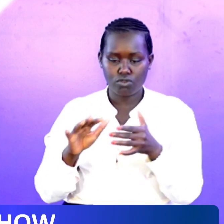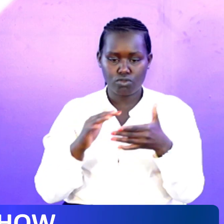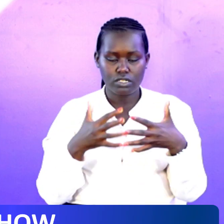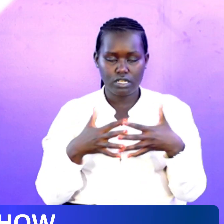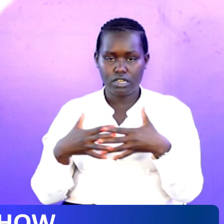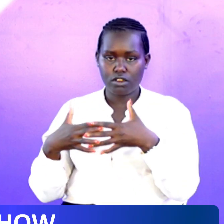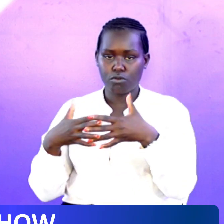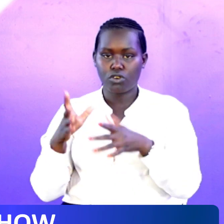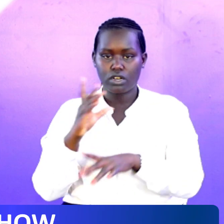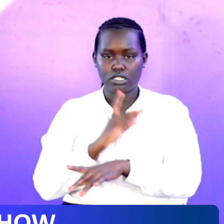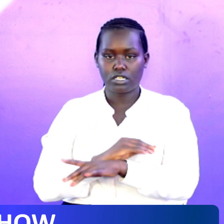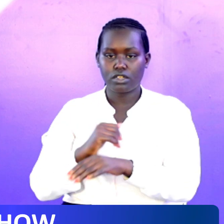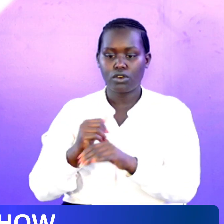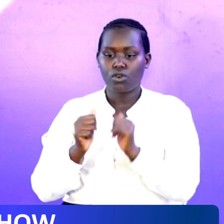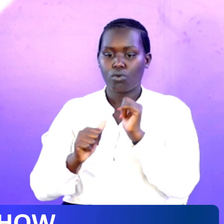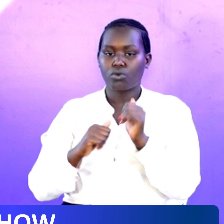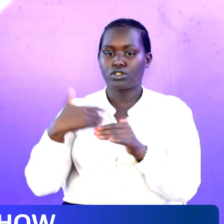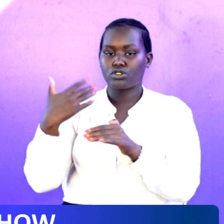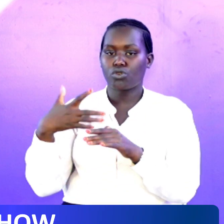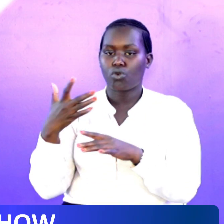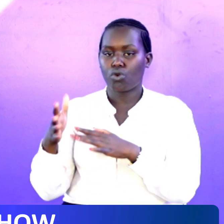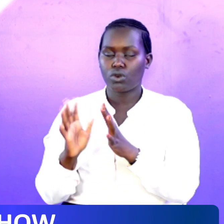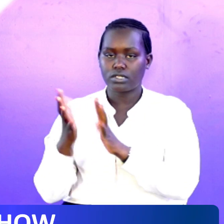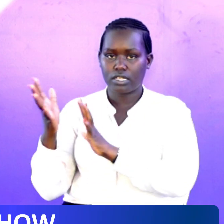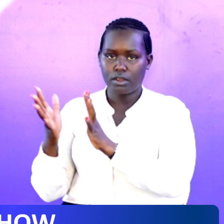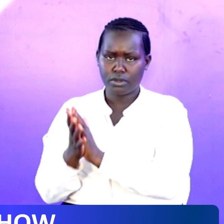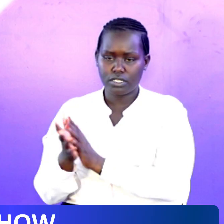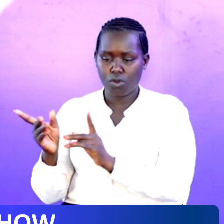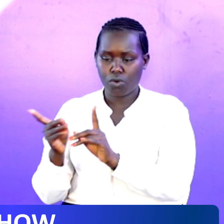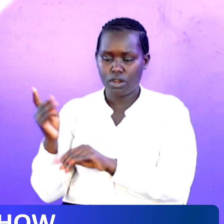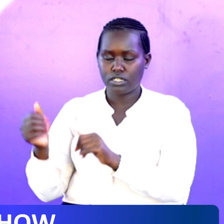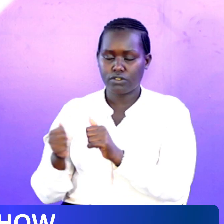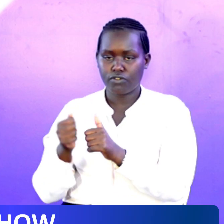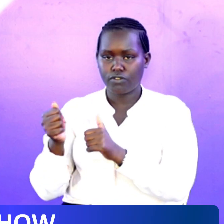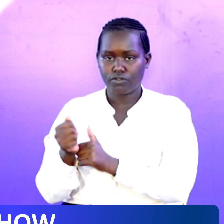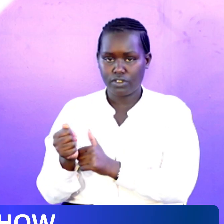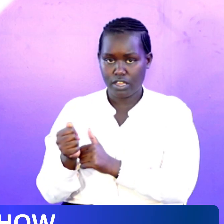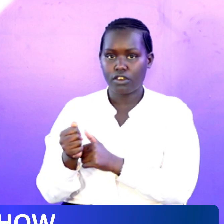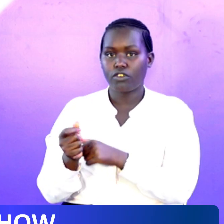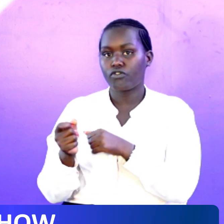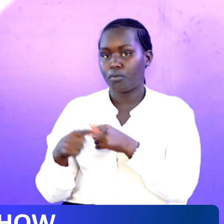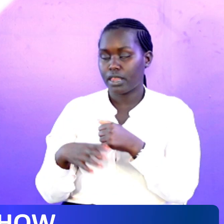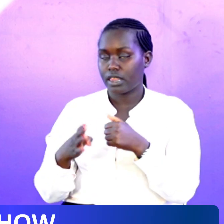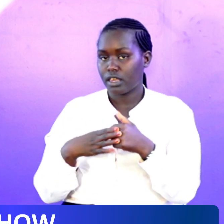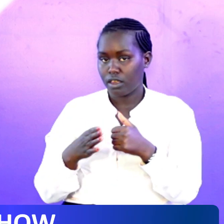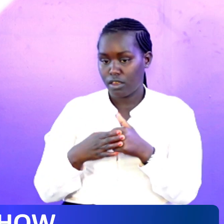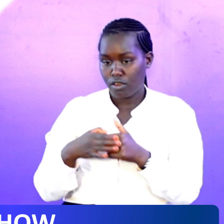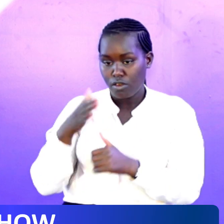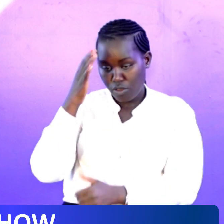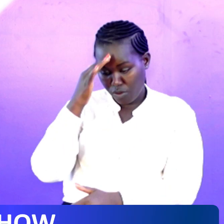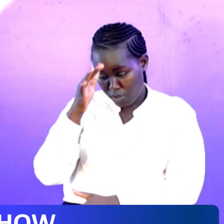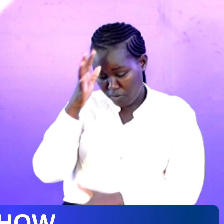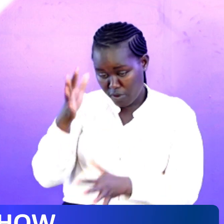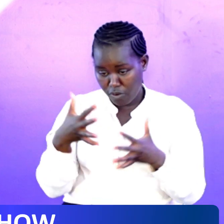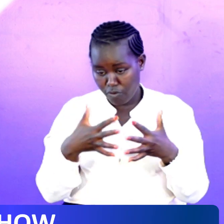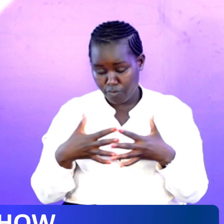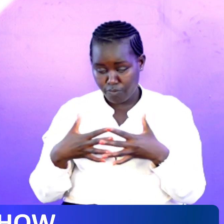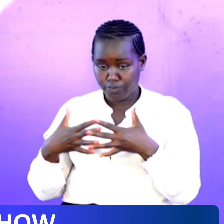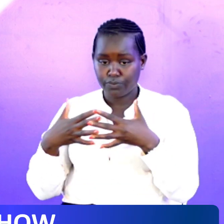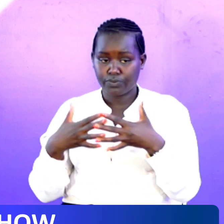celebrated every other 15th of September. Do you know the father of democracy? You know, Prof, I had a